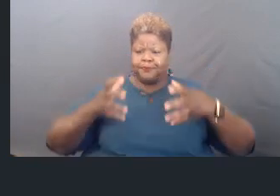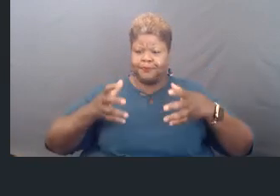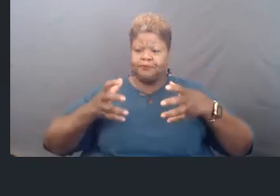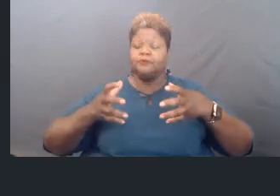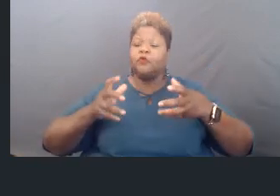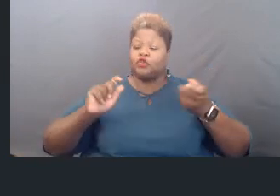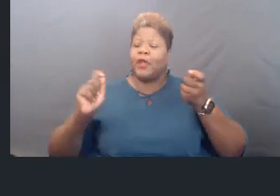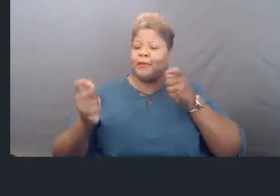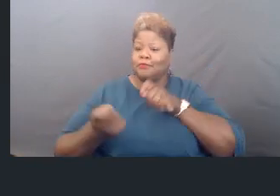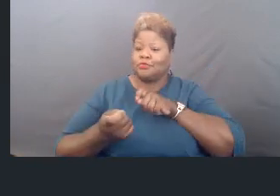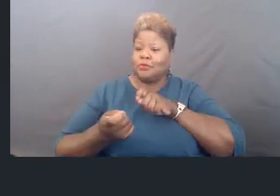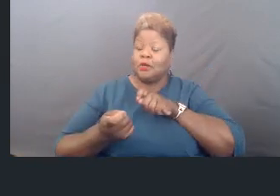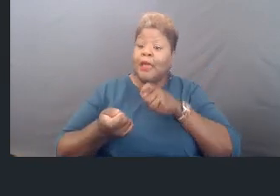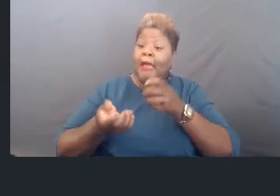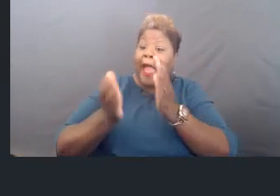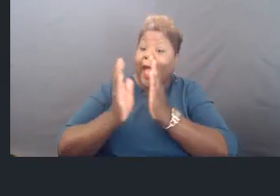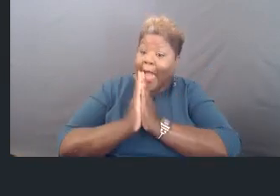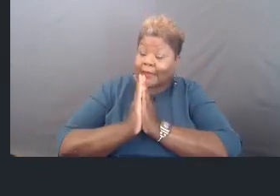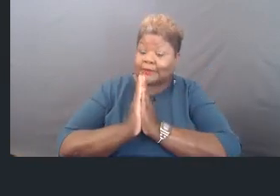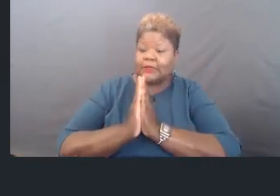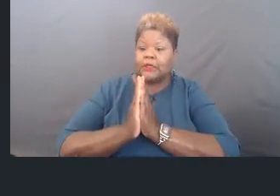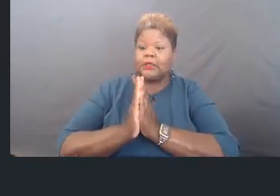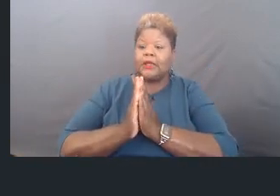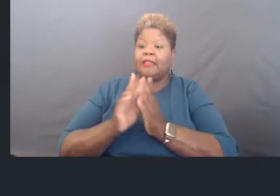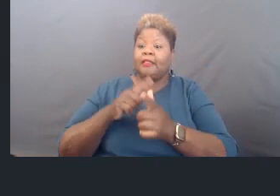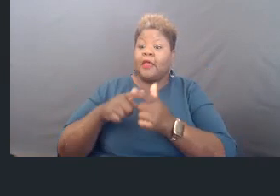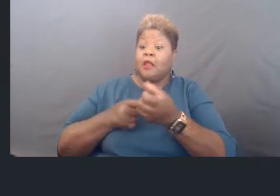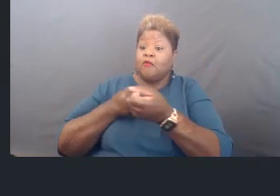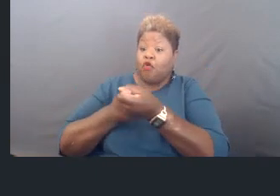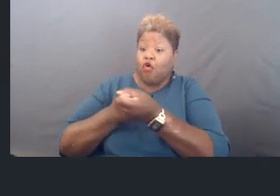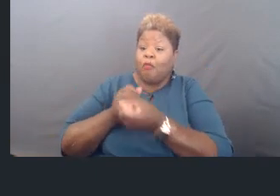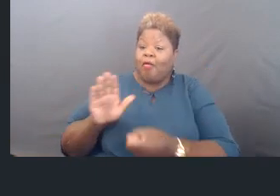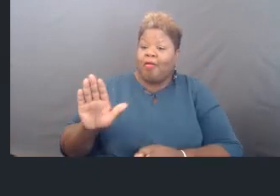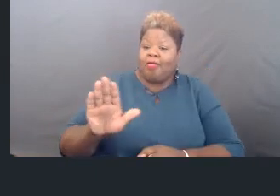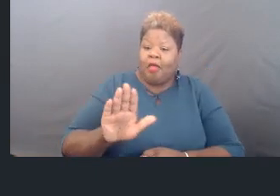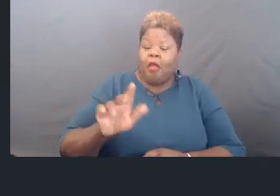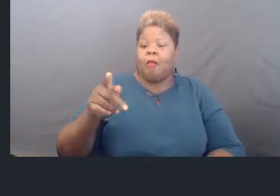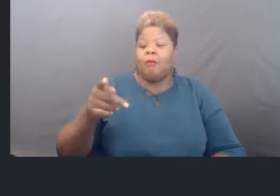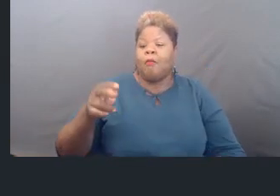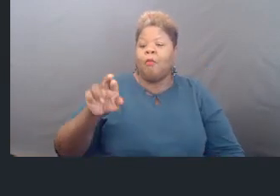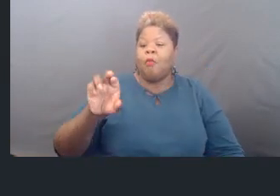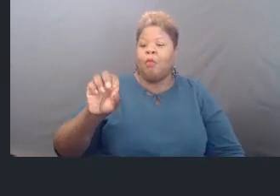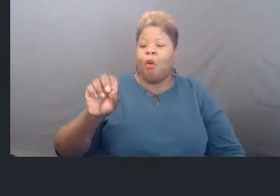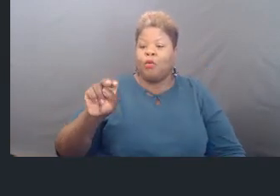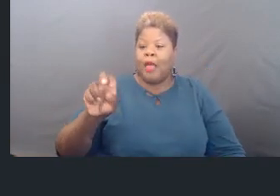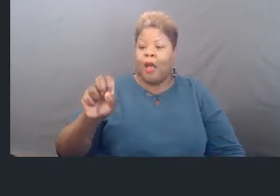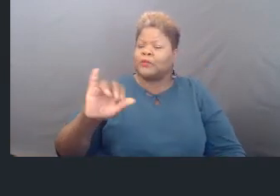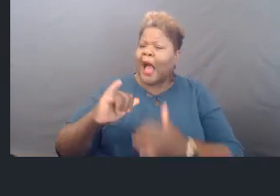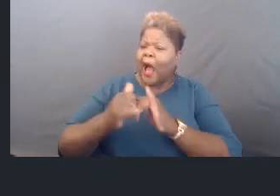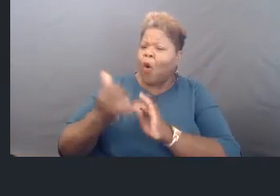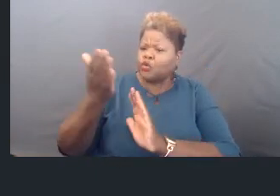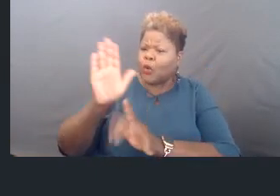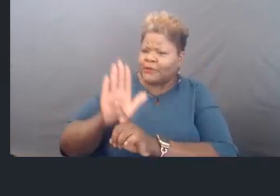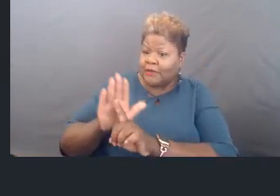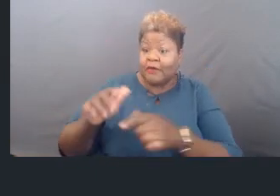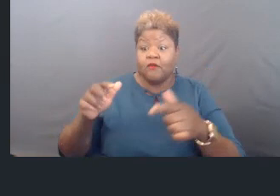stories. Make sure you are asking for and affirming people's pronouns and how they identify socially. So for instance, I